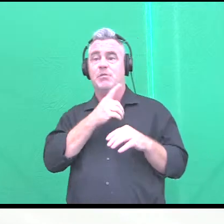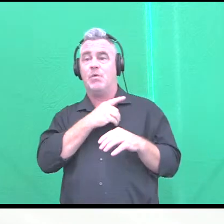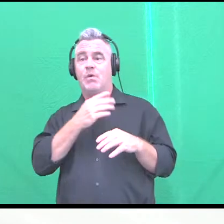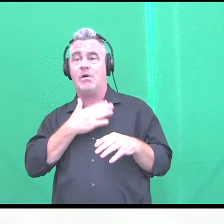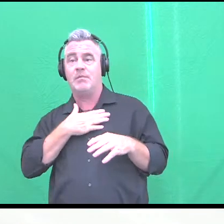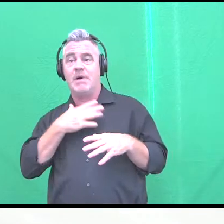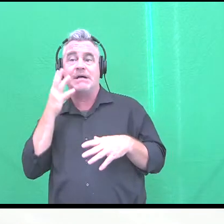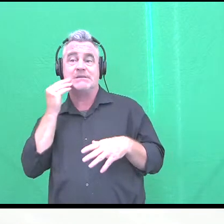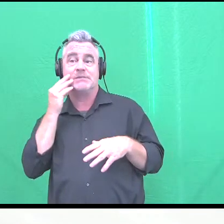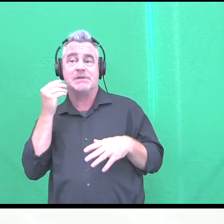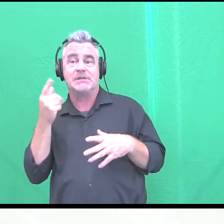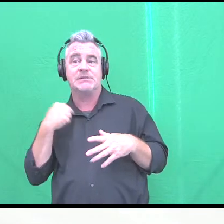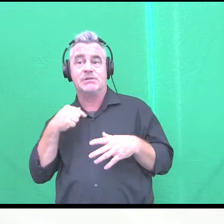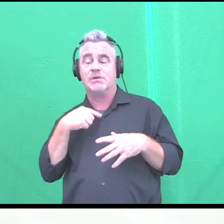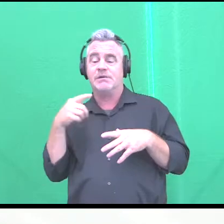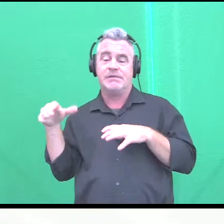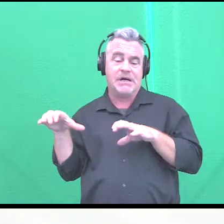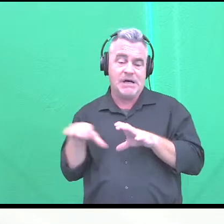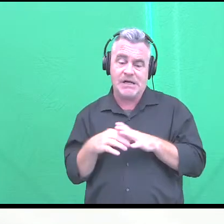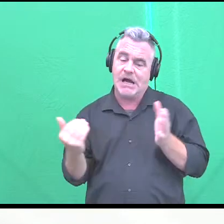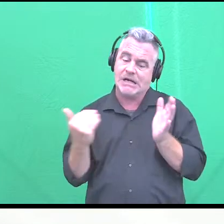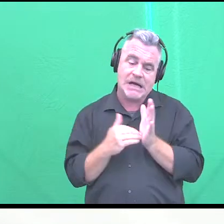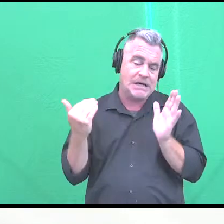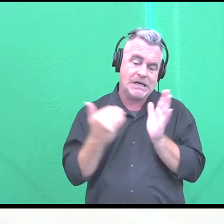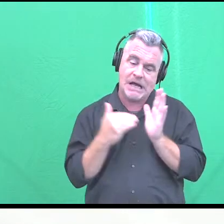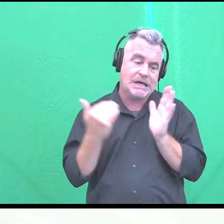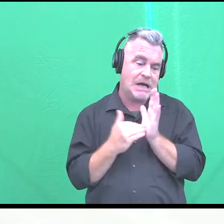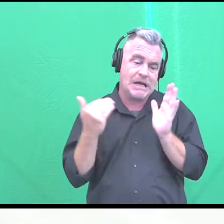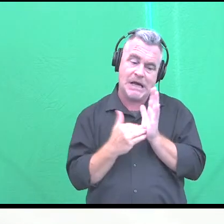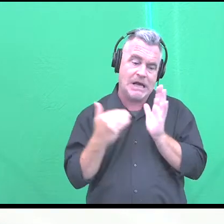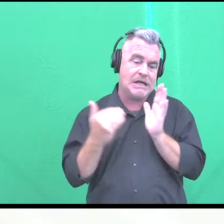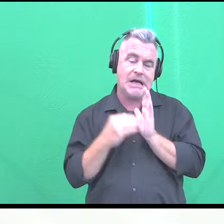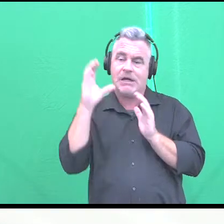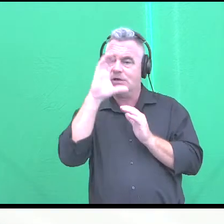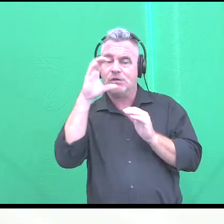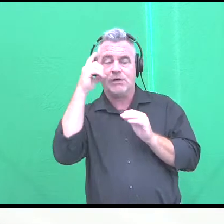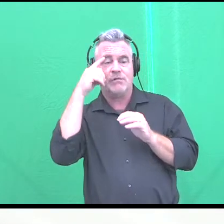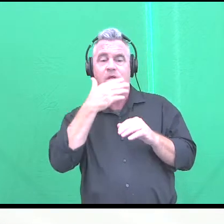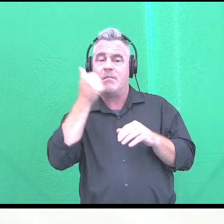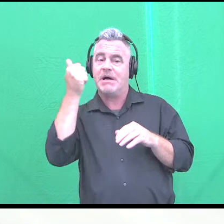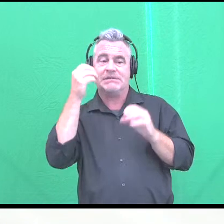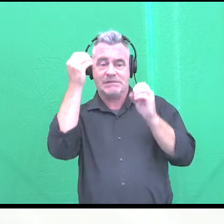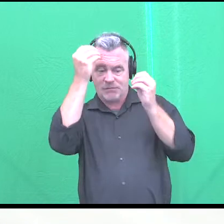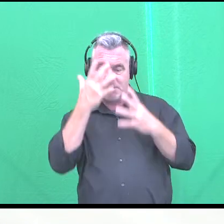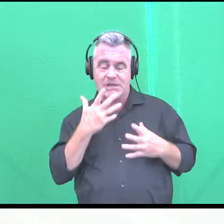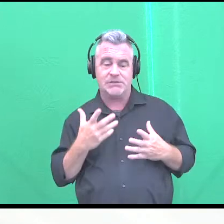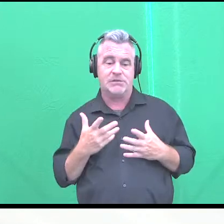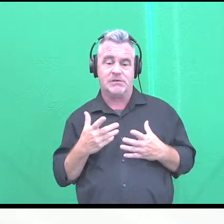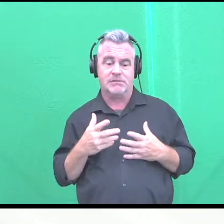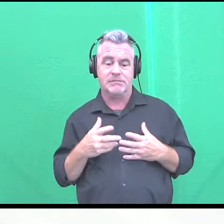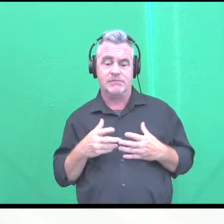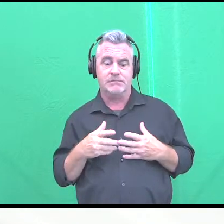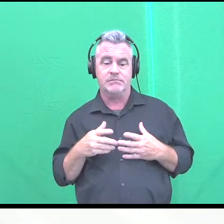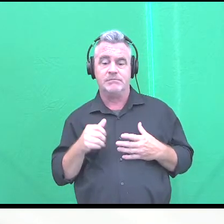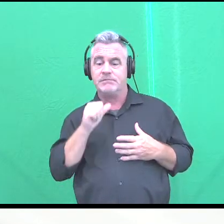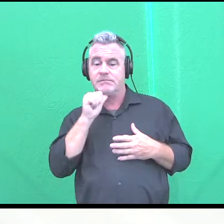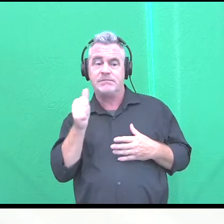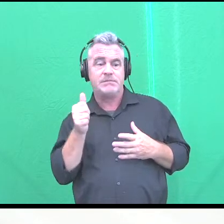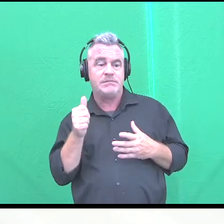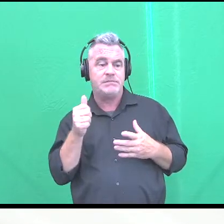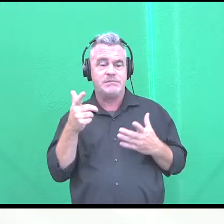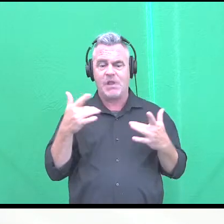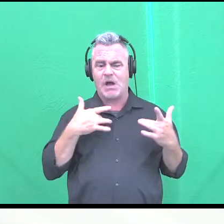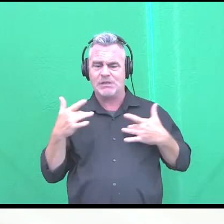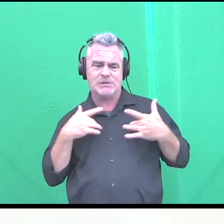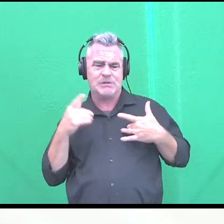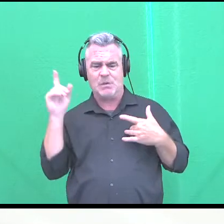has done repeatedly, is looking for the best information. Not based on where it comes from, not